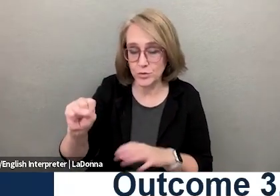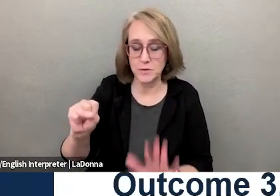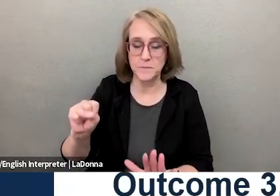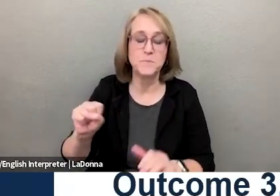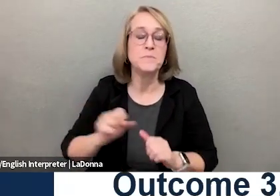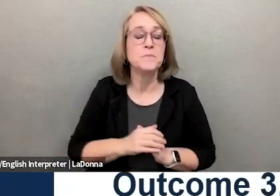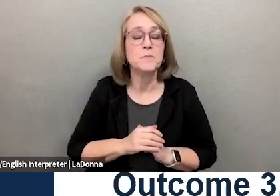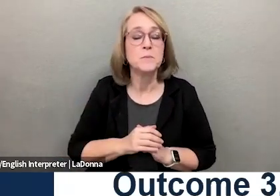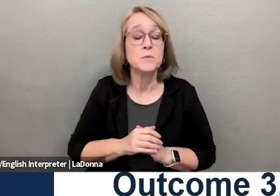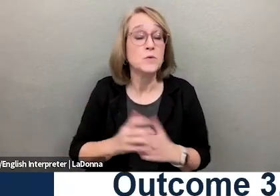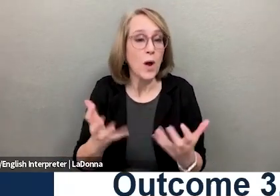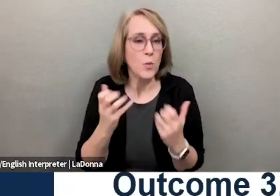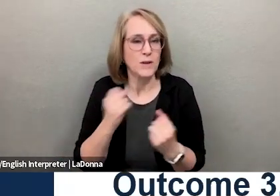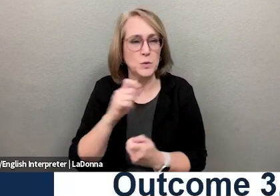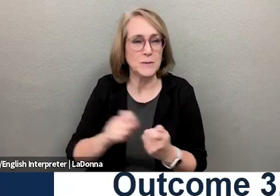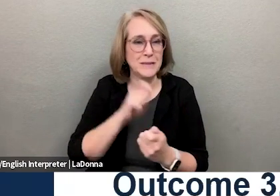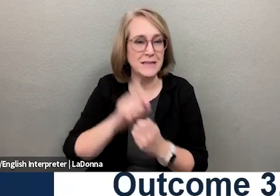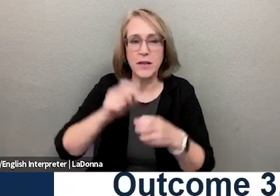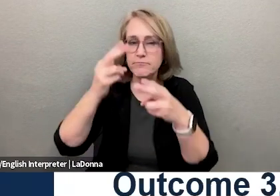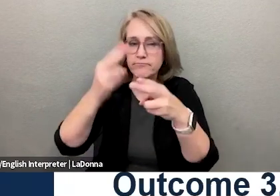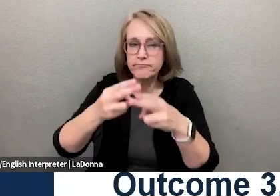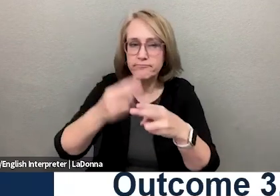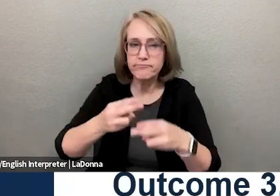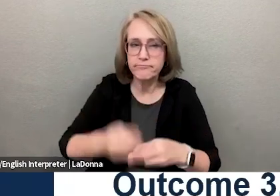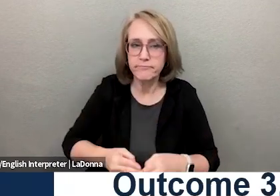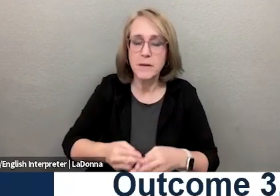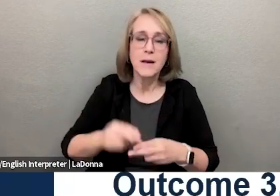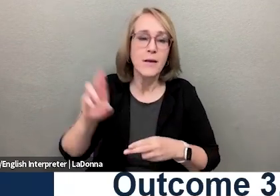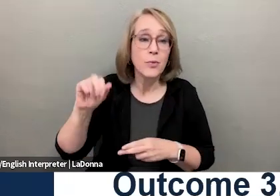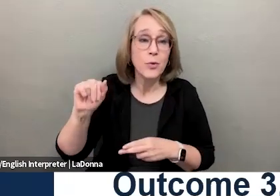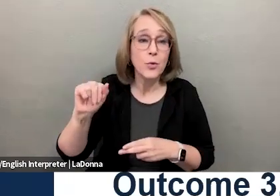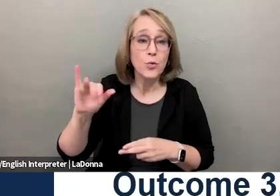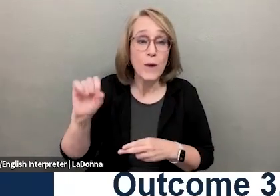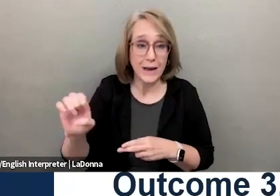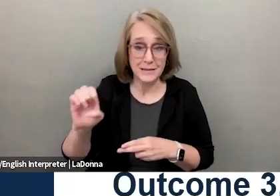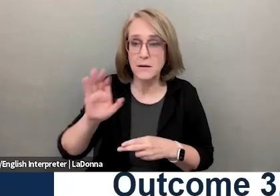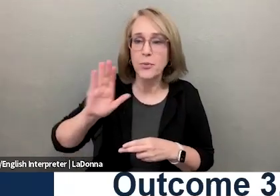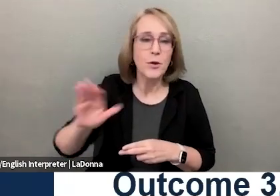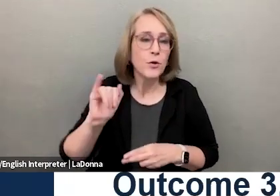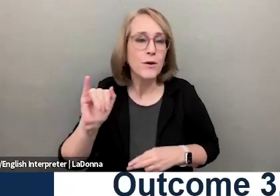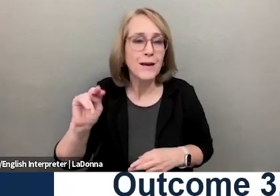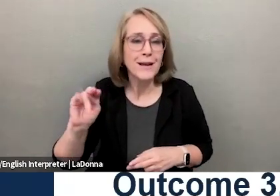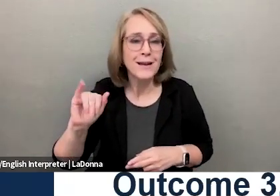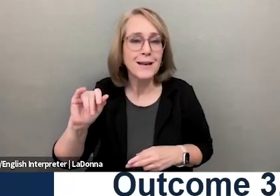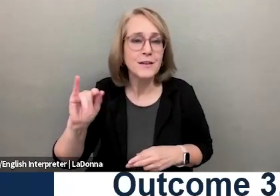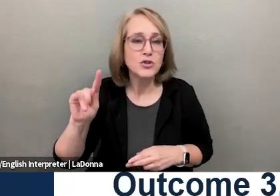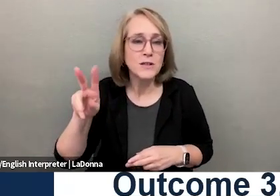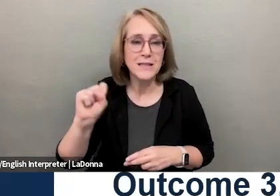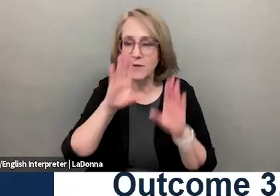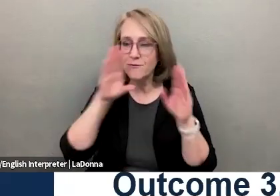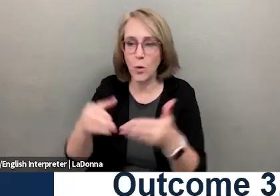I'd like to specifically just highlight some of the Act on RAISE initiatives around the Older Americans